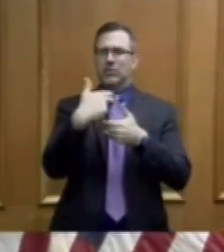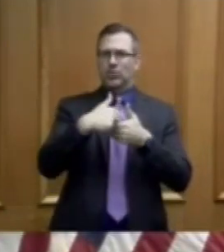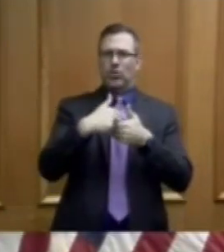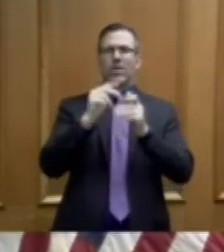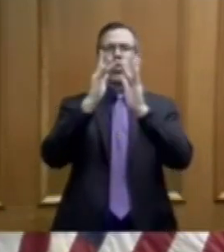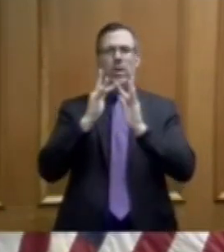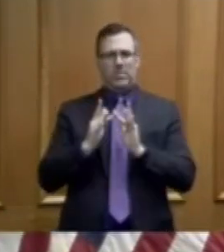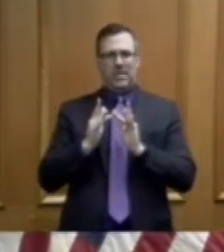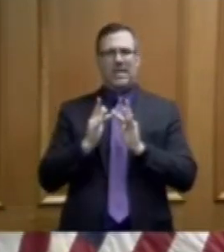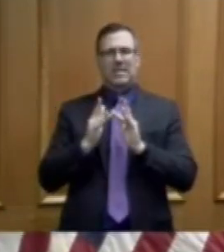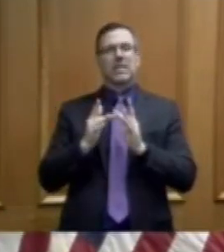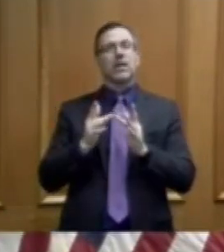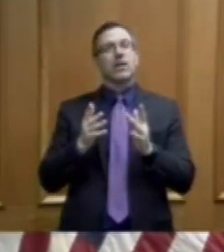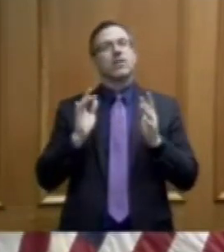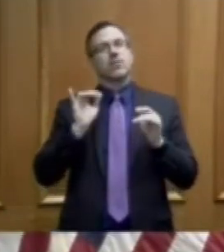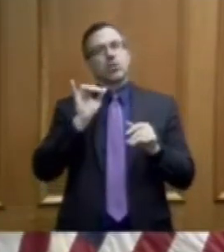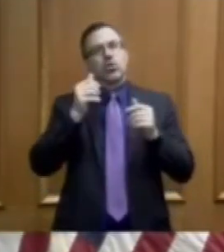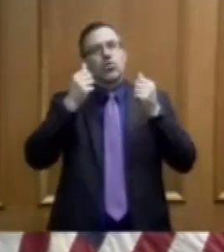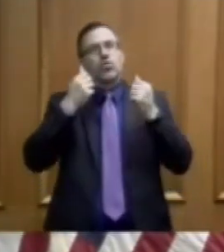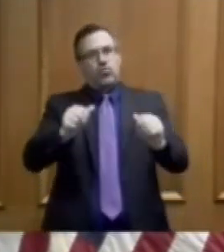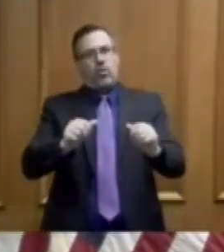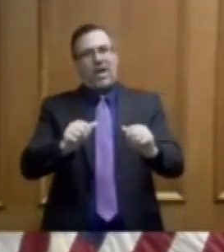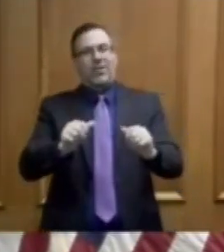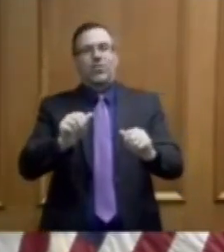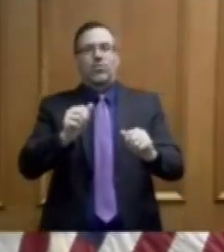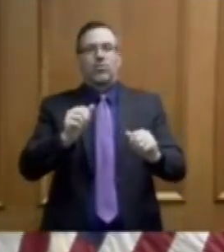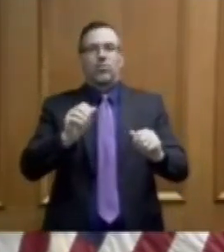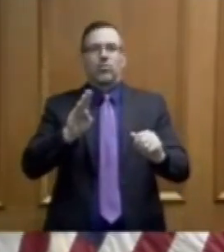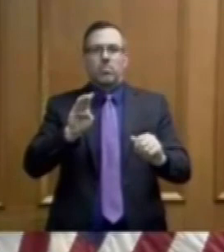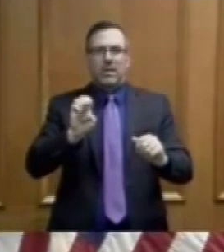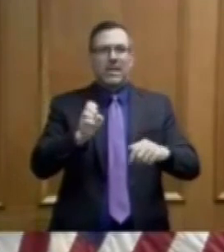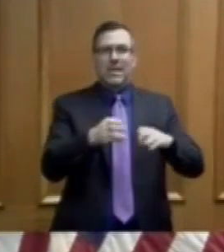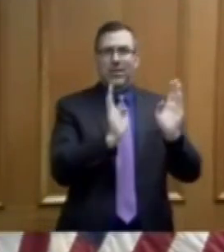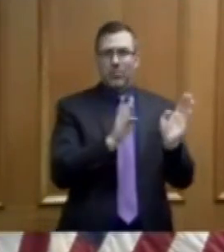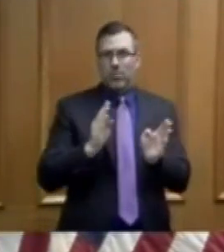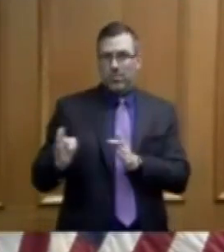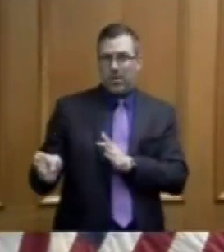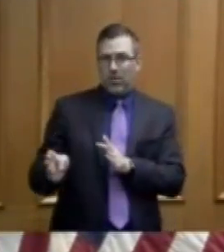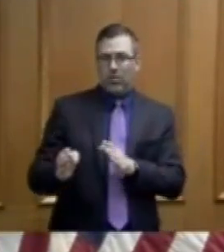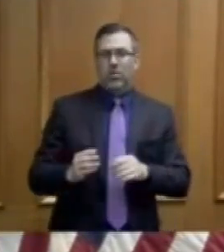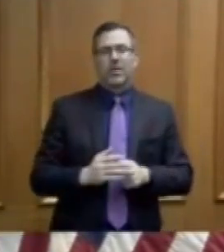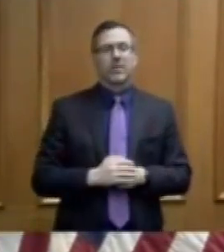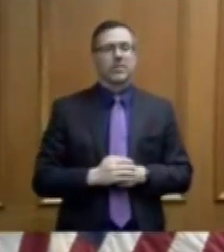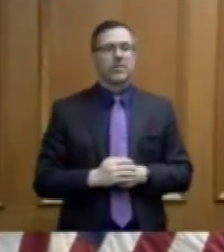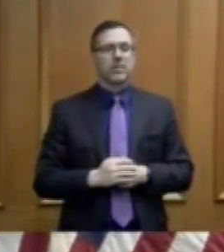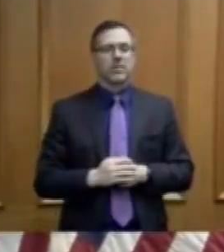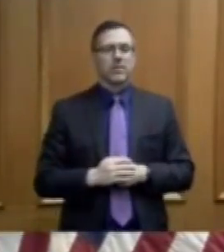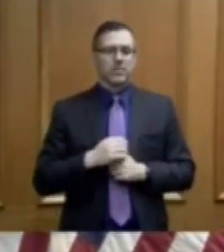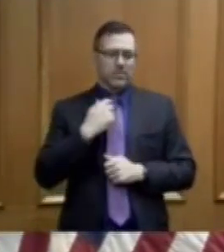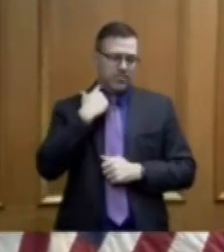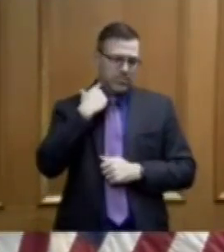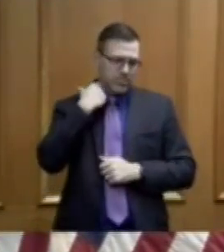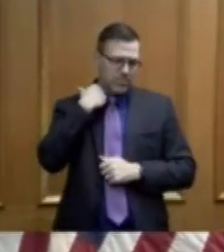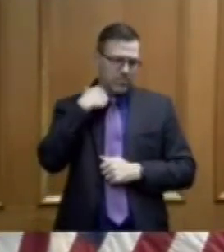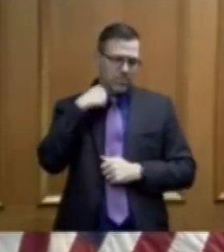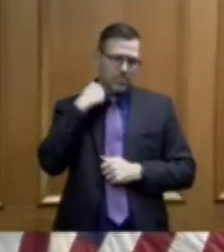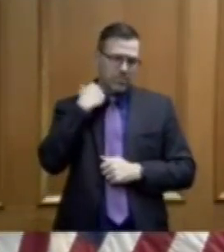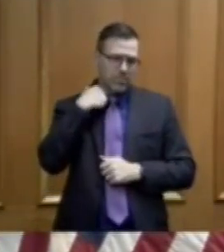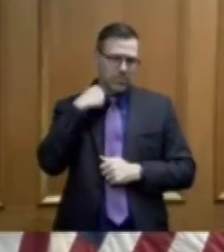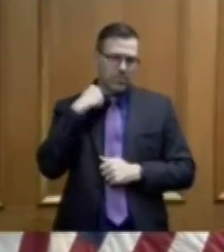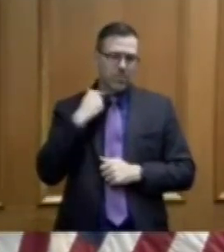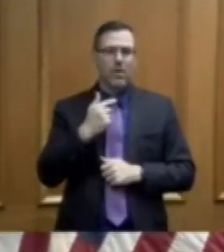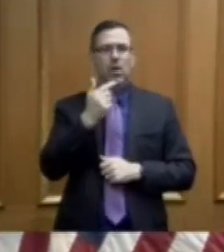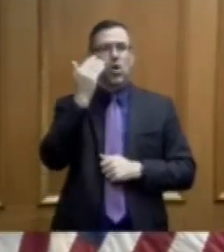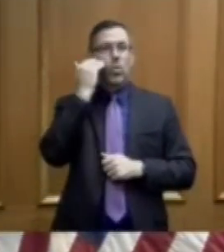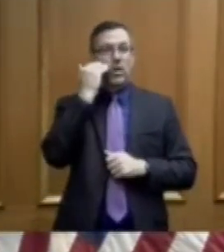are efforts to close that gap that currently exists, but we believe and we know that that same gap will not exist